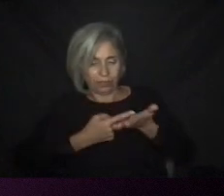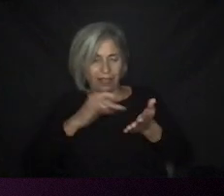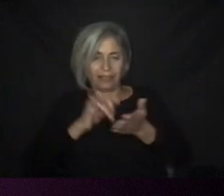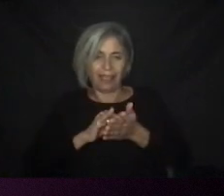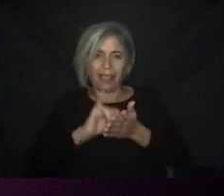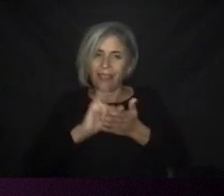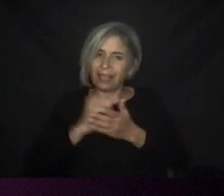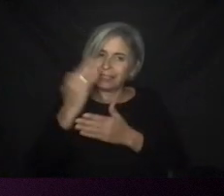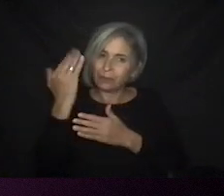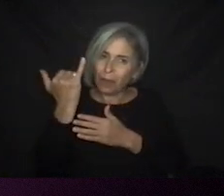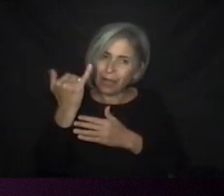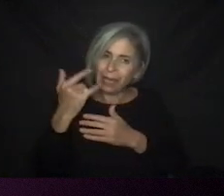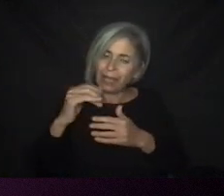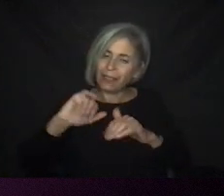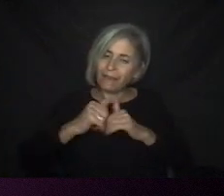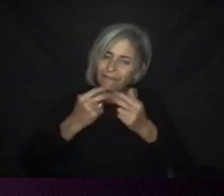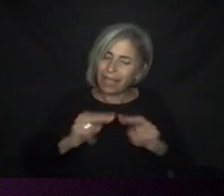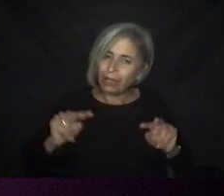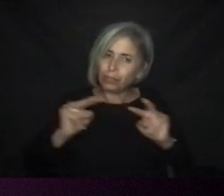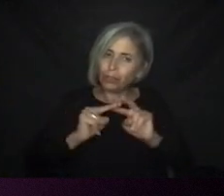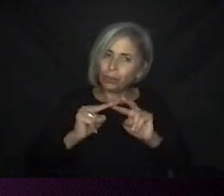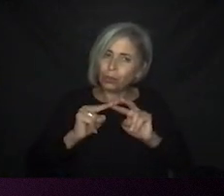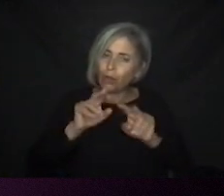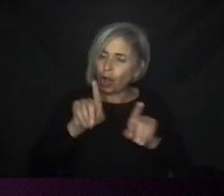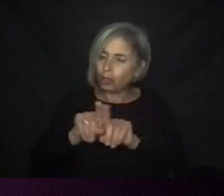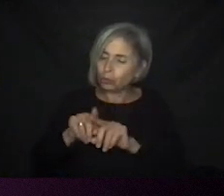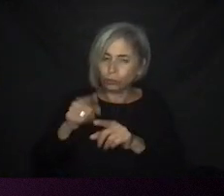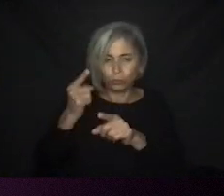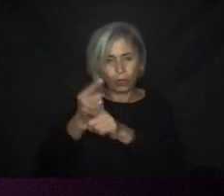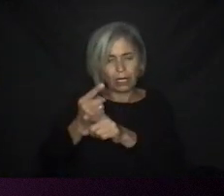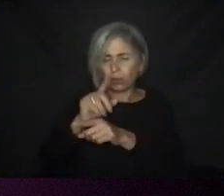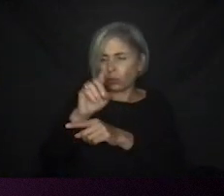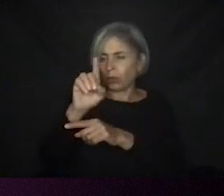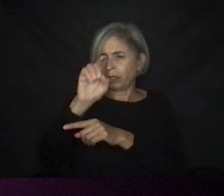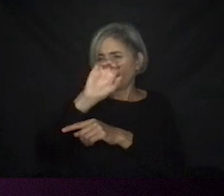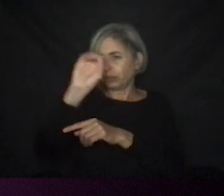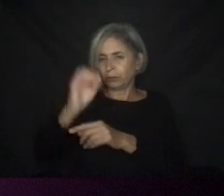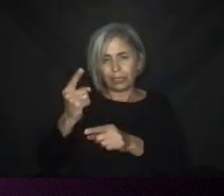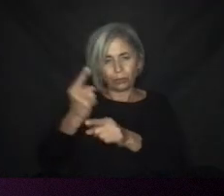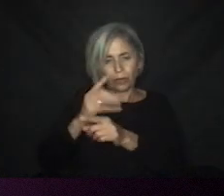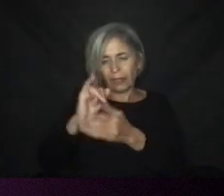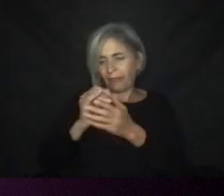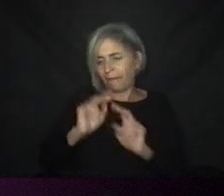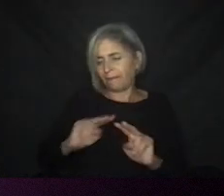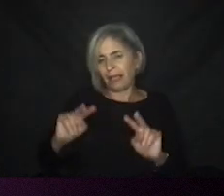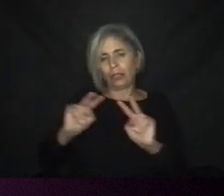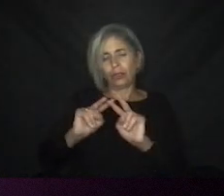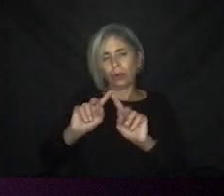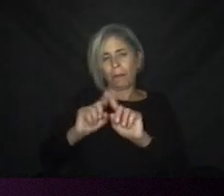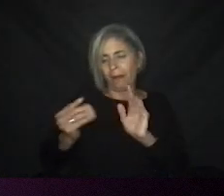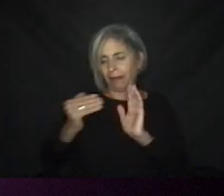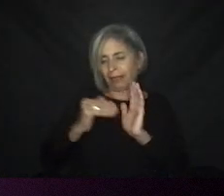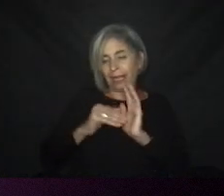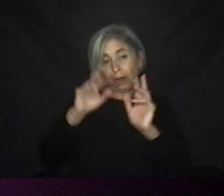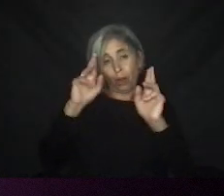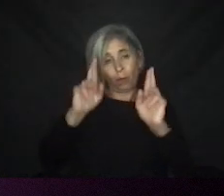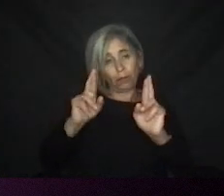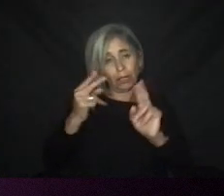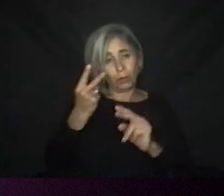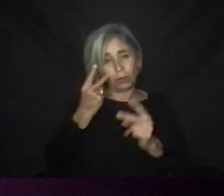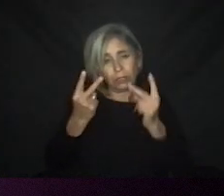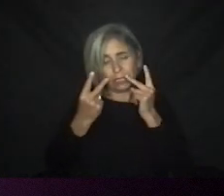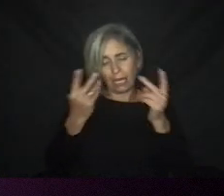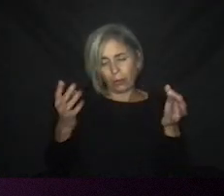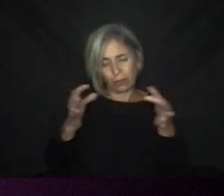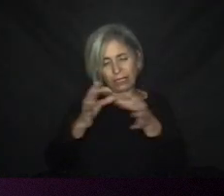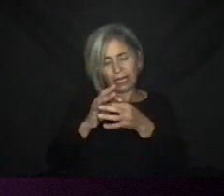it, and that's how we talk about the value. And they're right. They're 100% right on that value. But again, hopefully we'll see. We're going to tie